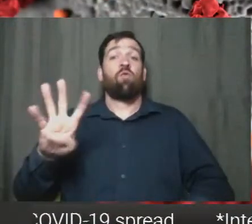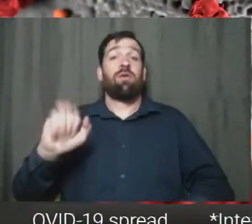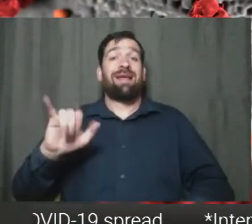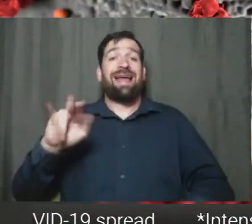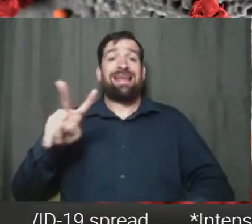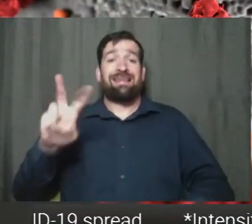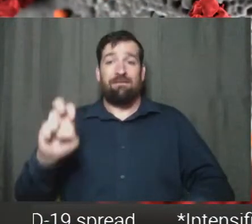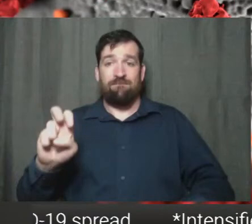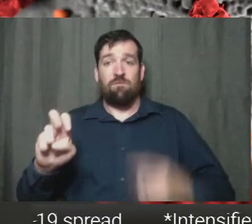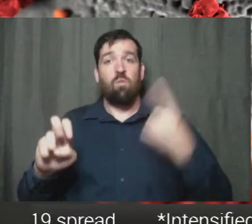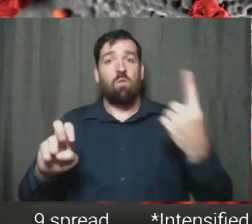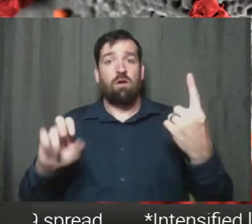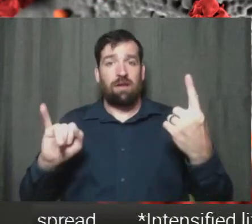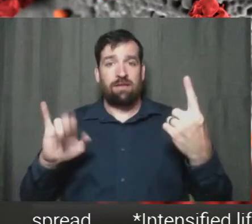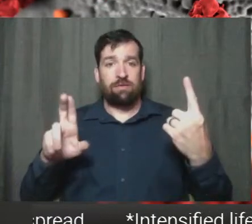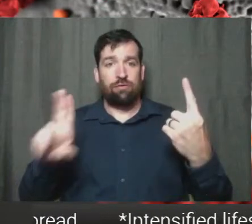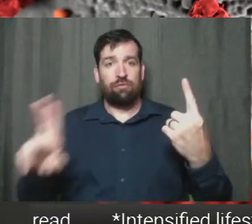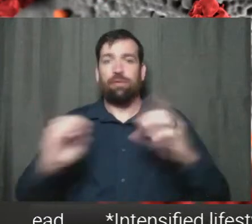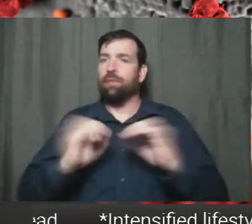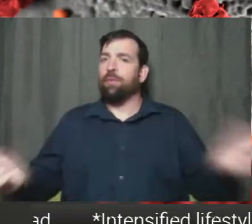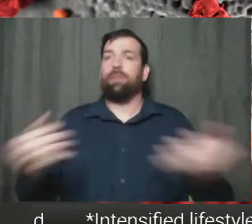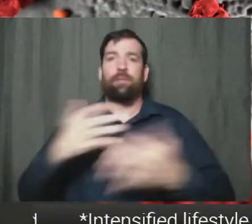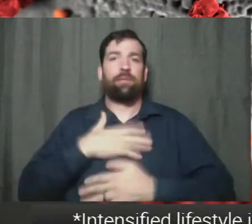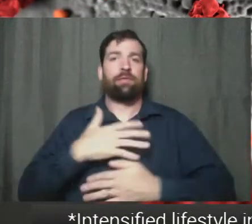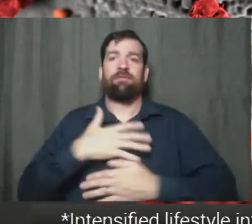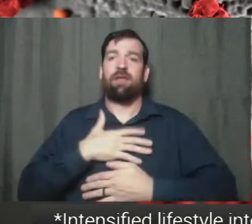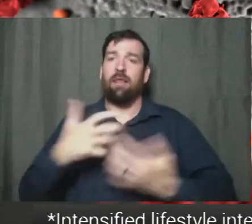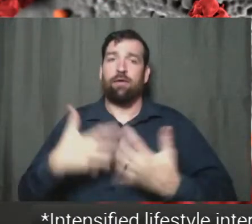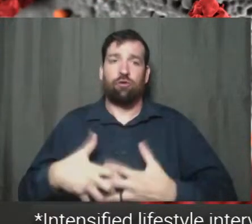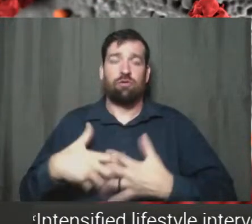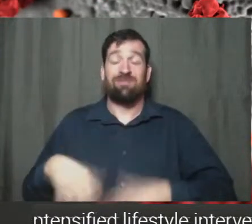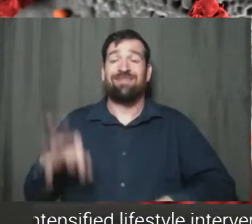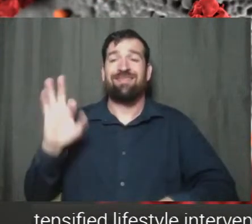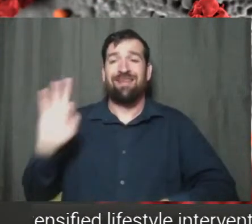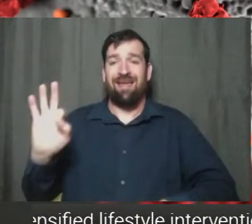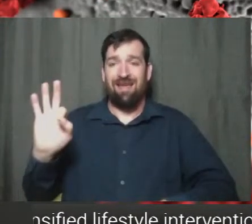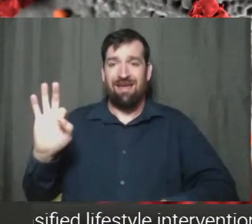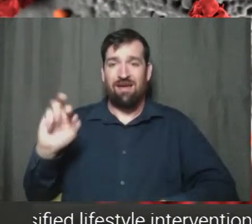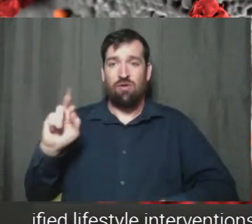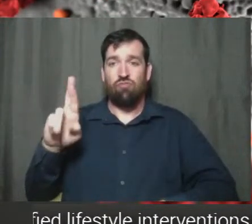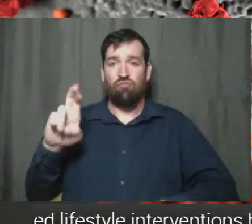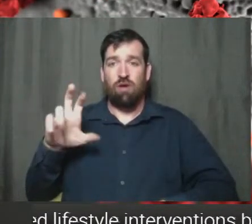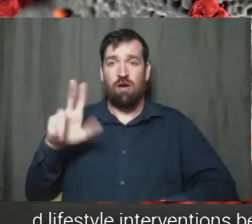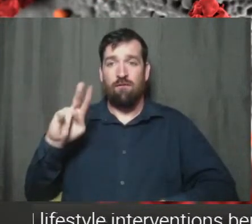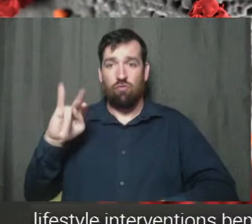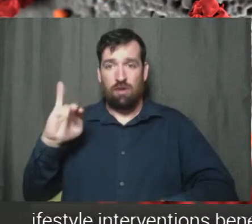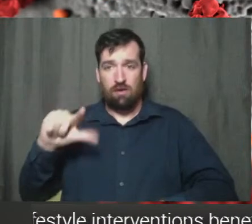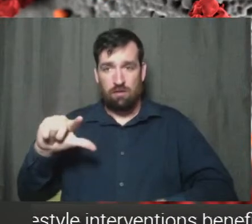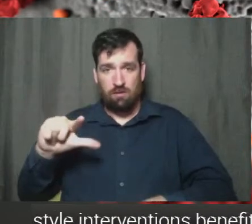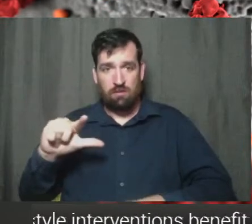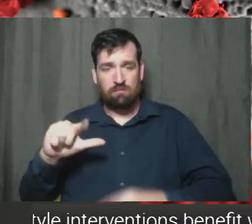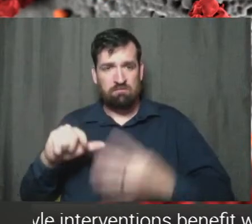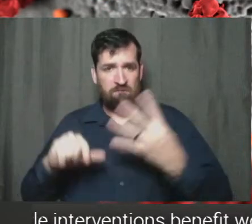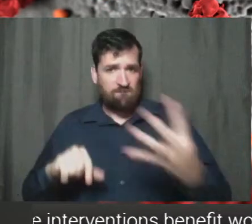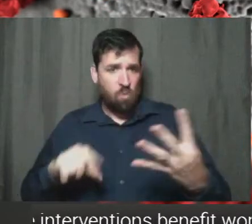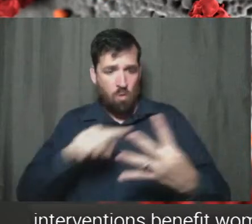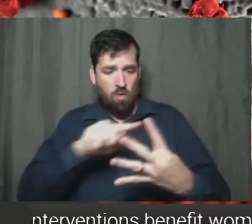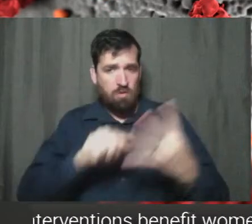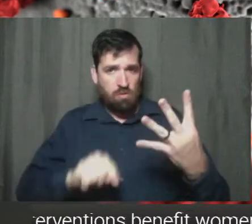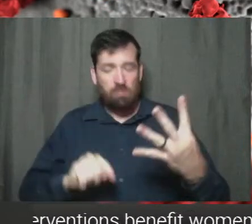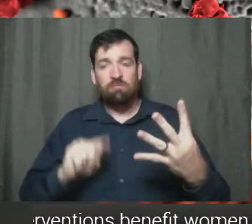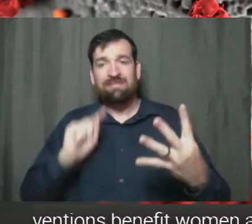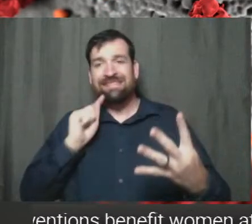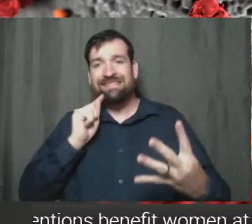in the ICU, 0 on the ventilator, 9 in that recovery period. And looking through those 4 patients, significant